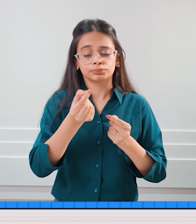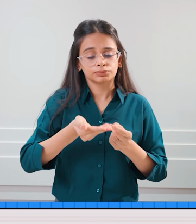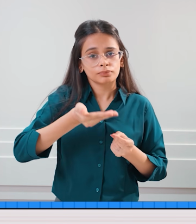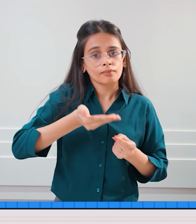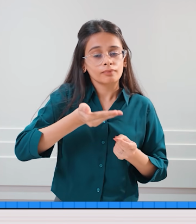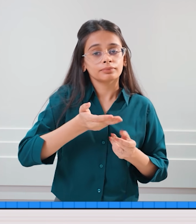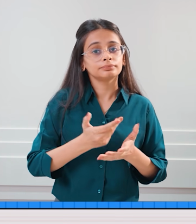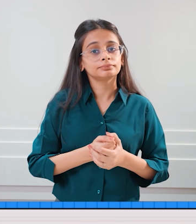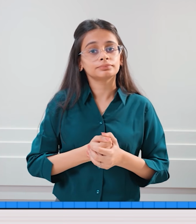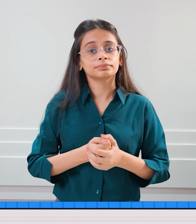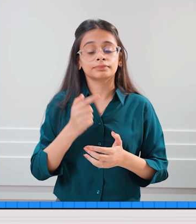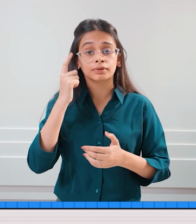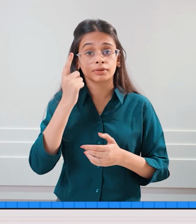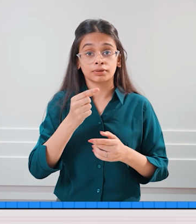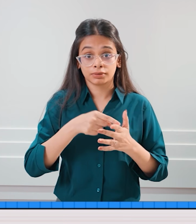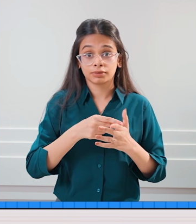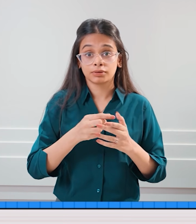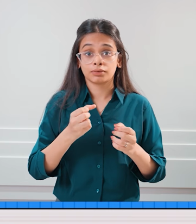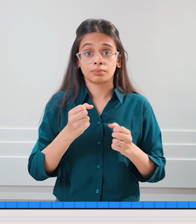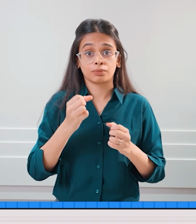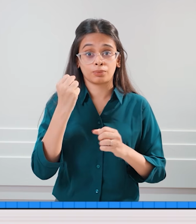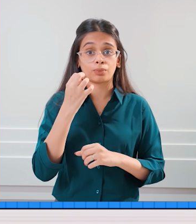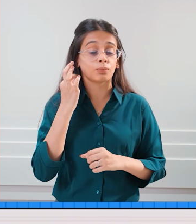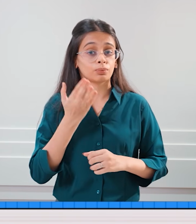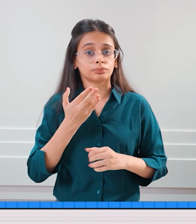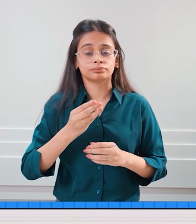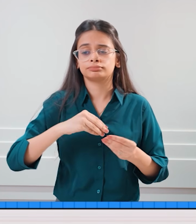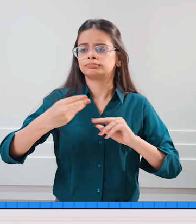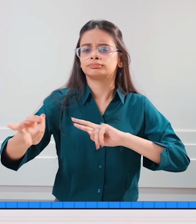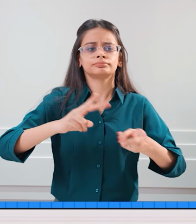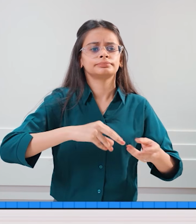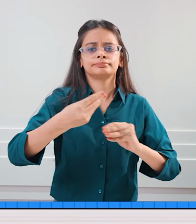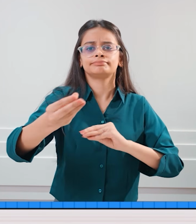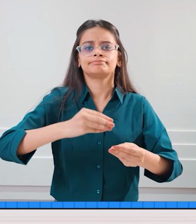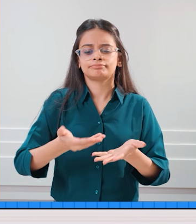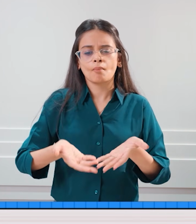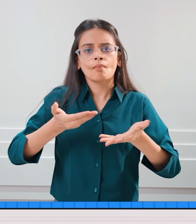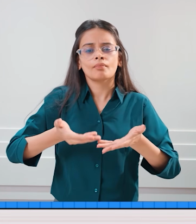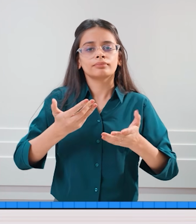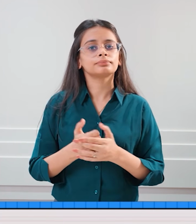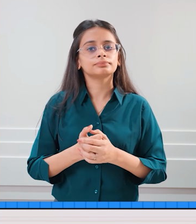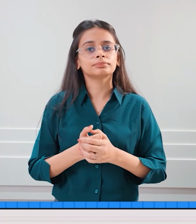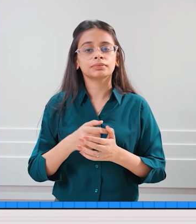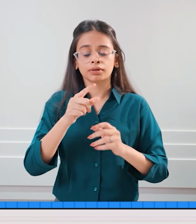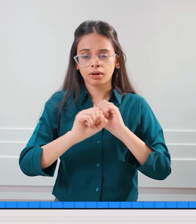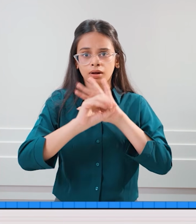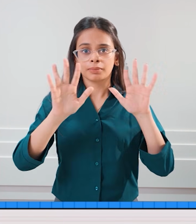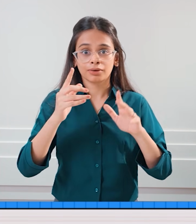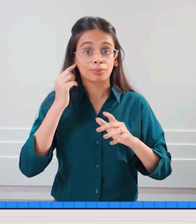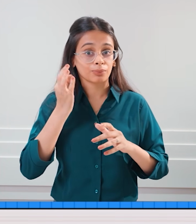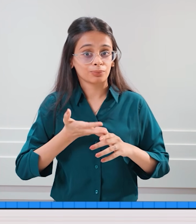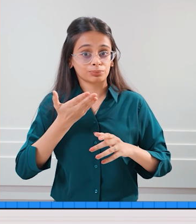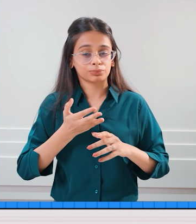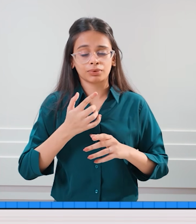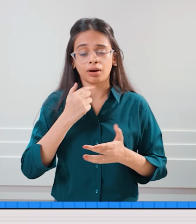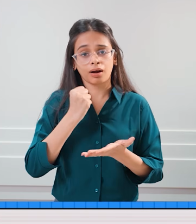represents large notional value, and this can be moved around easily. So it shouldn't come to you as a surprise that even today, gold is considered as